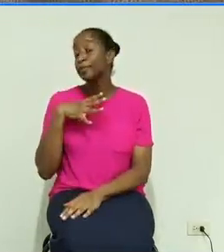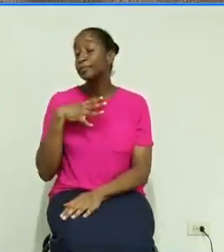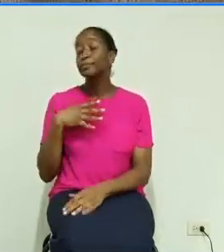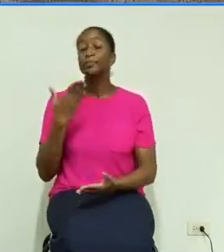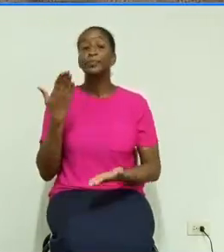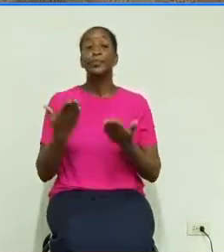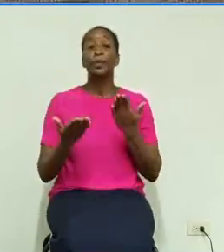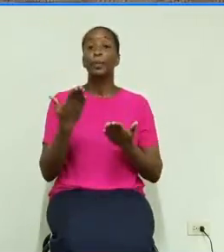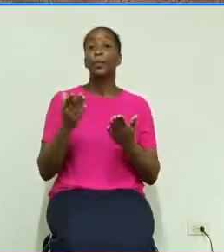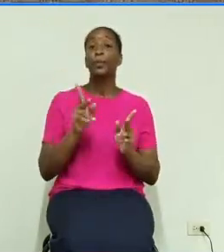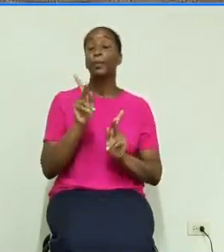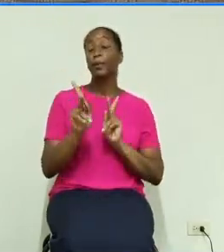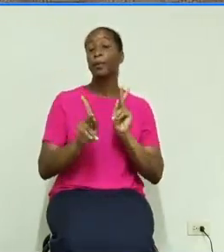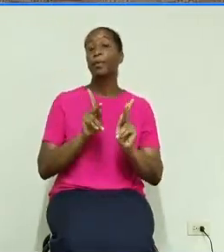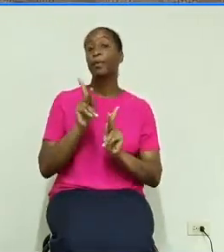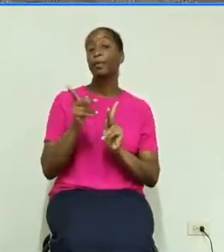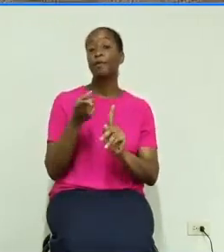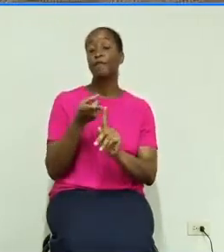represent the